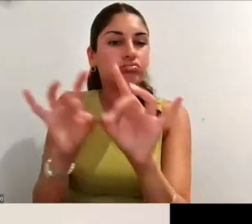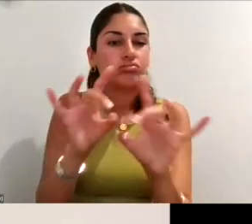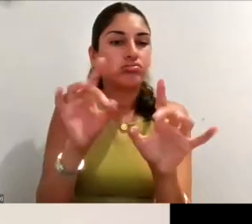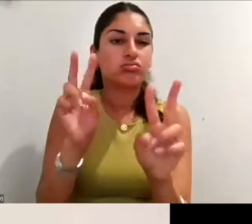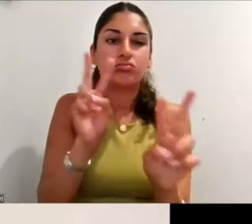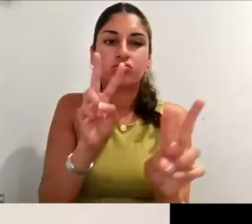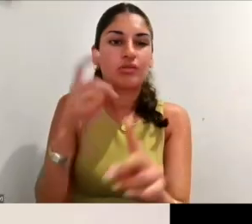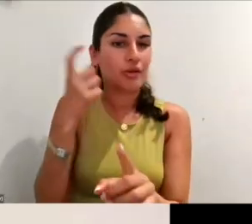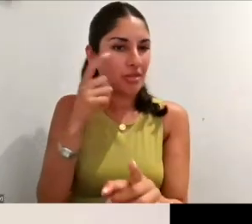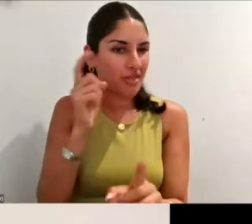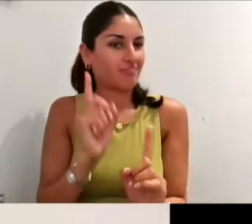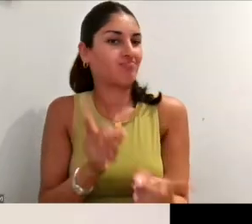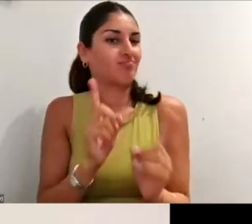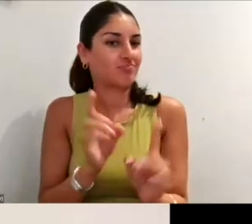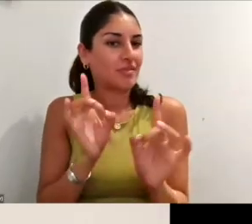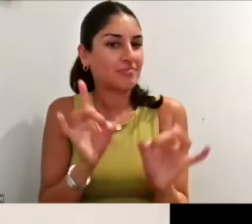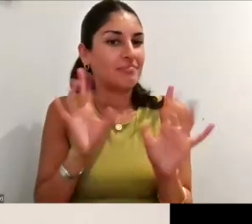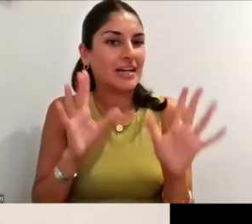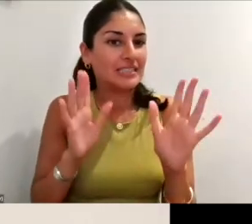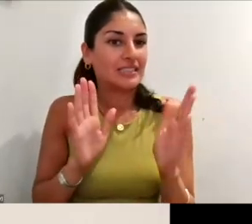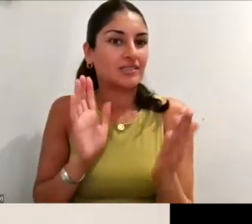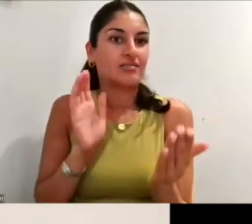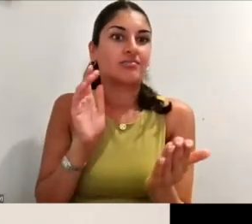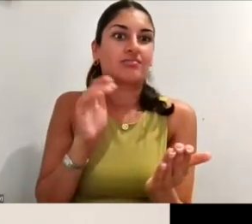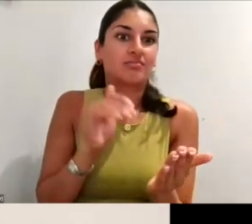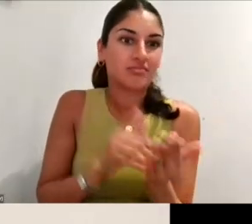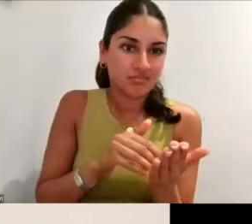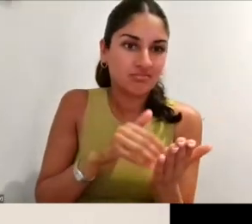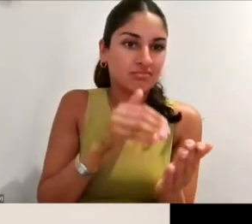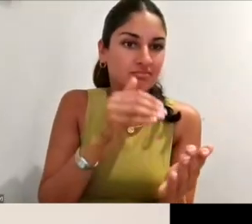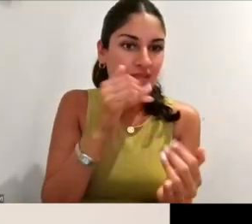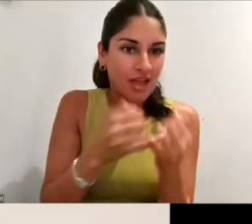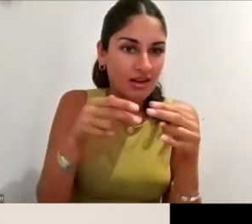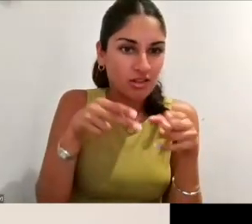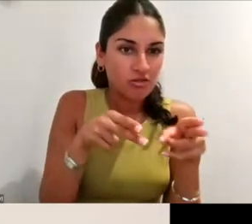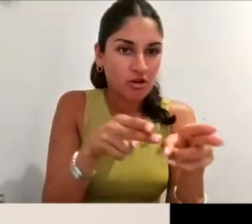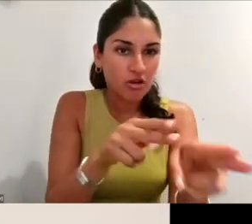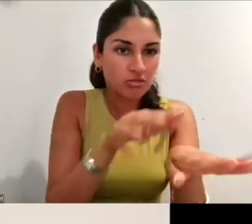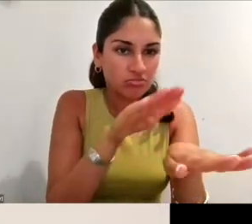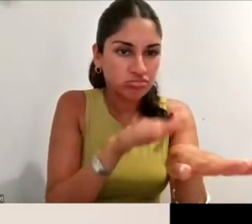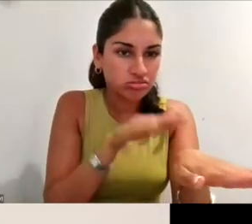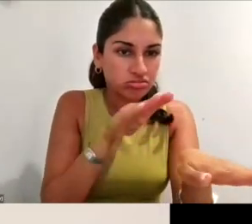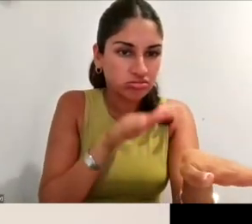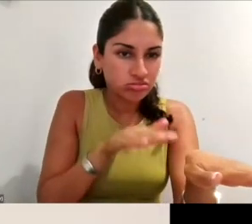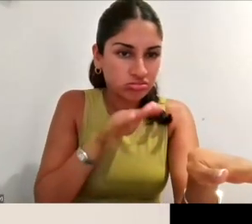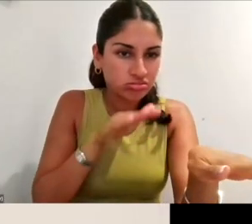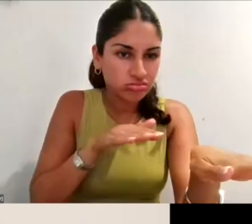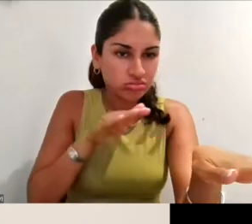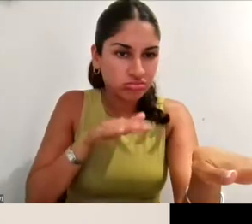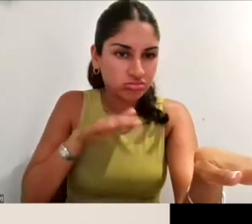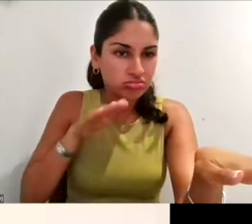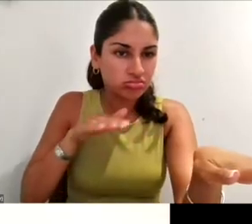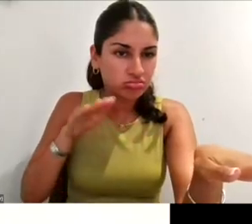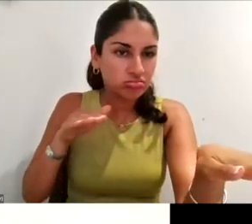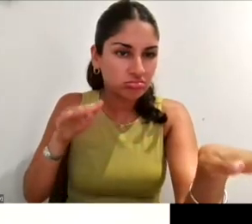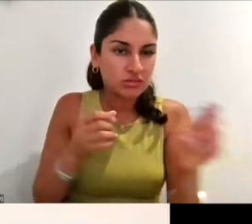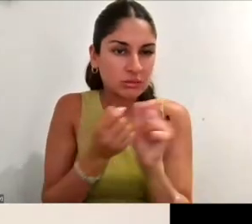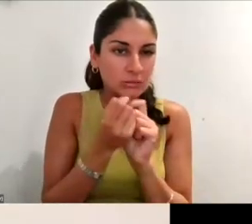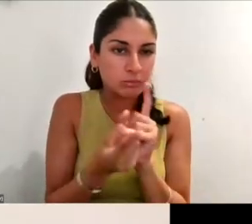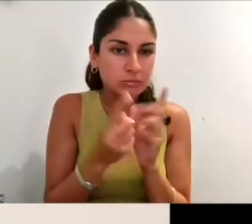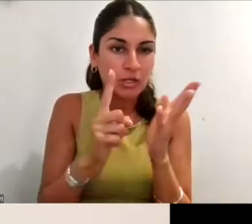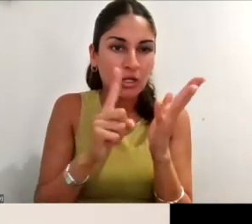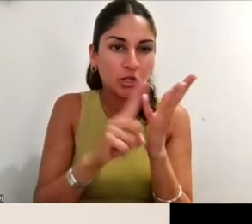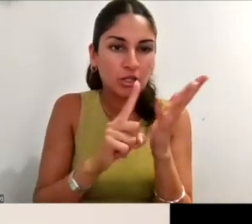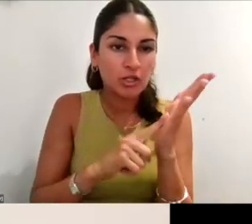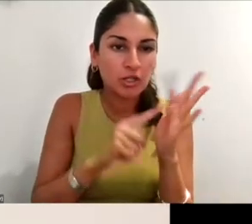And then you get to the bottom of the hill and you're in 30 minutes of standstill traffic before you even reach the ULEZ zone. Well, times that